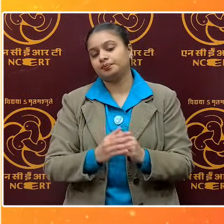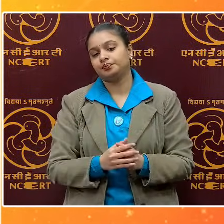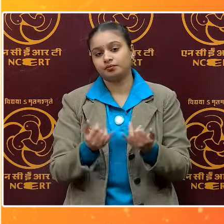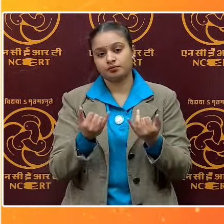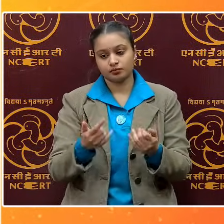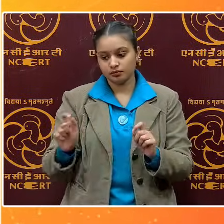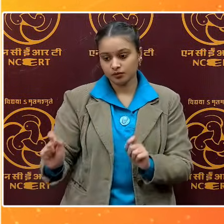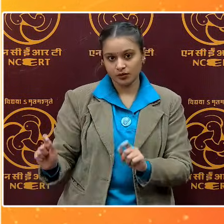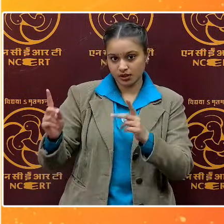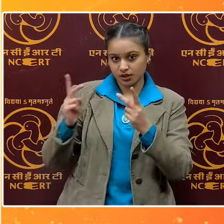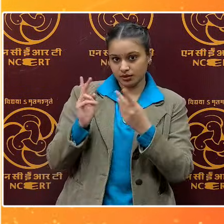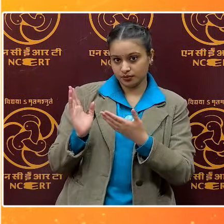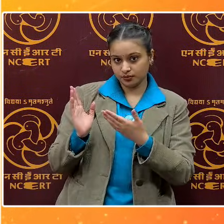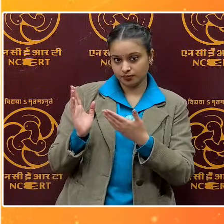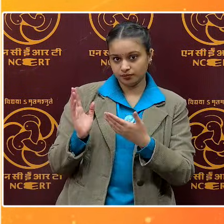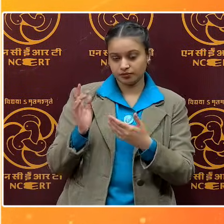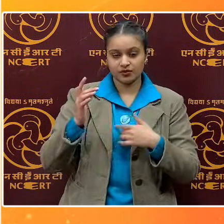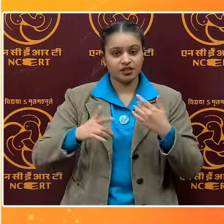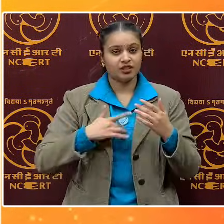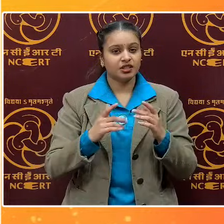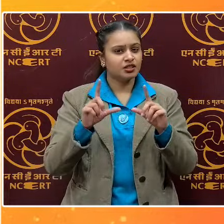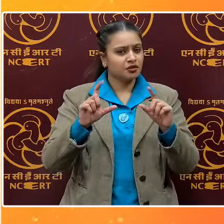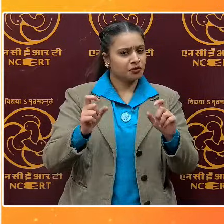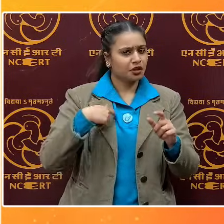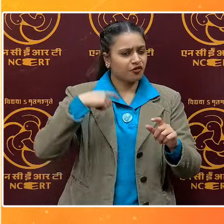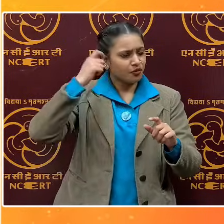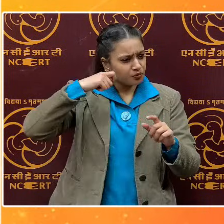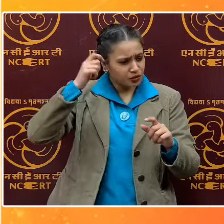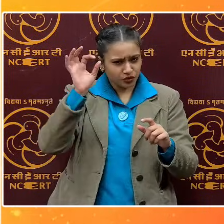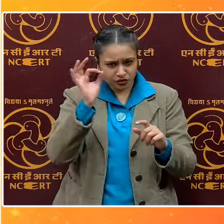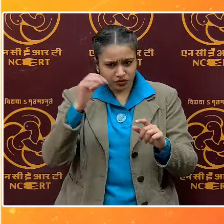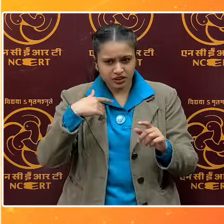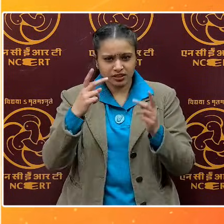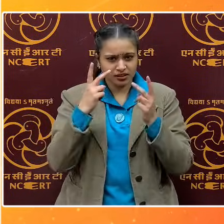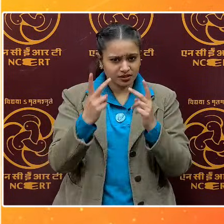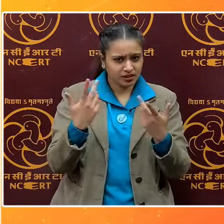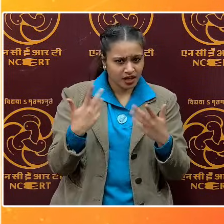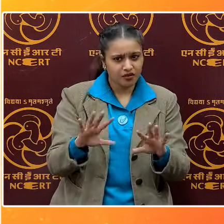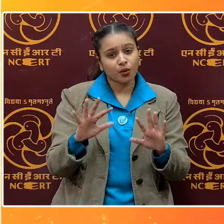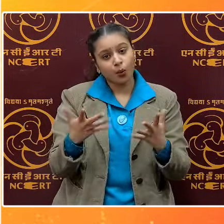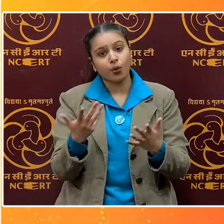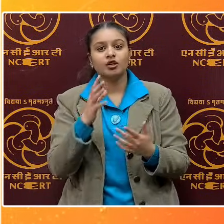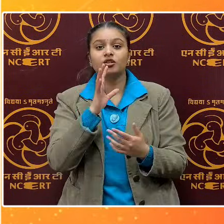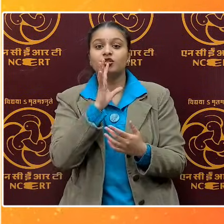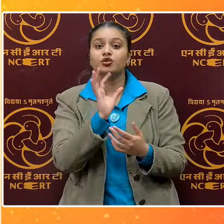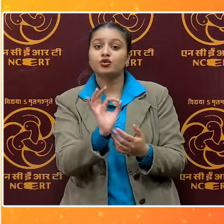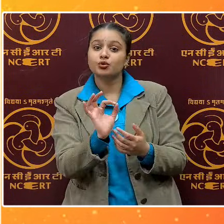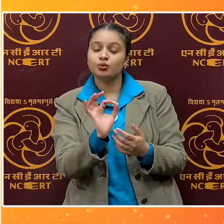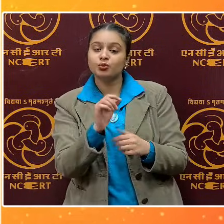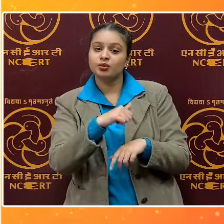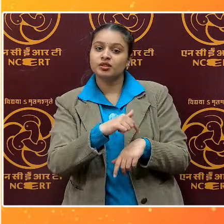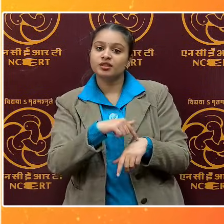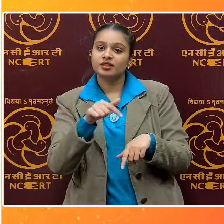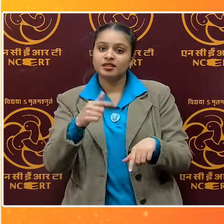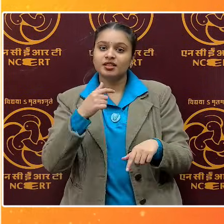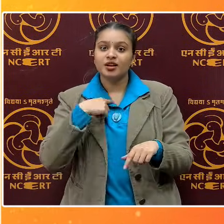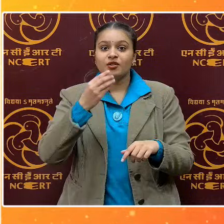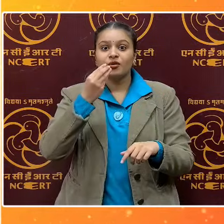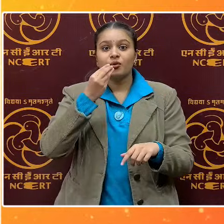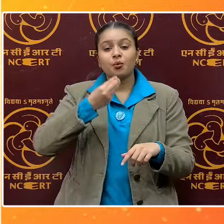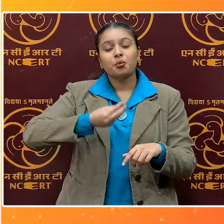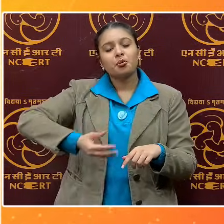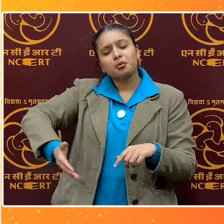on the screen, very what you can interesting see? picture. I've seen it in movies, I've seen it in real life as well. Tanki. Old redundant